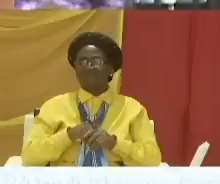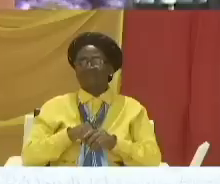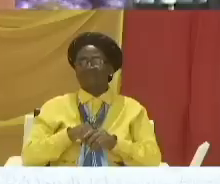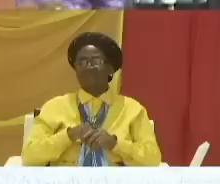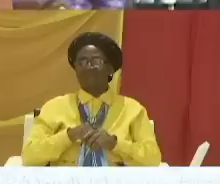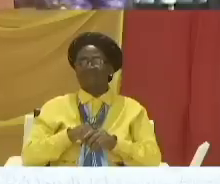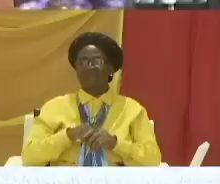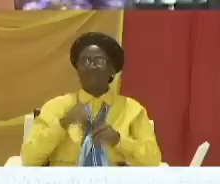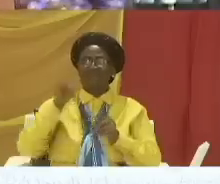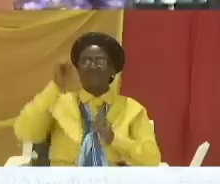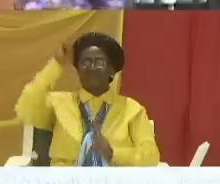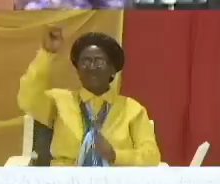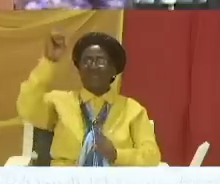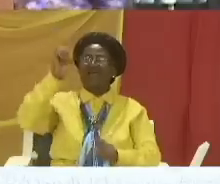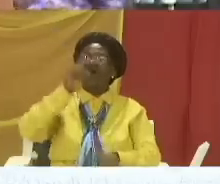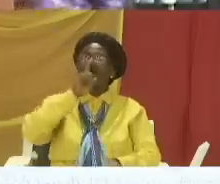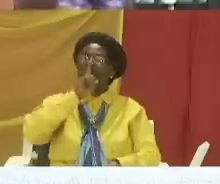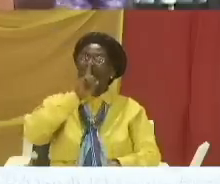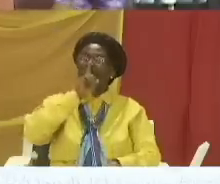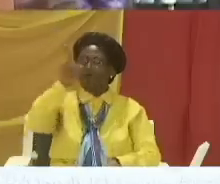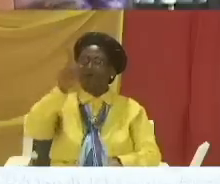He assured me,